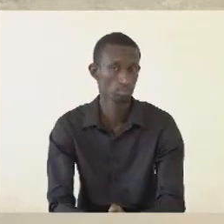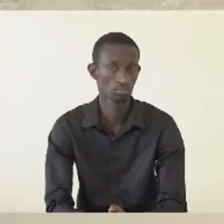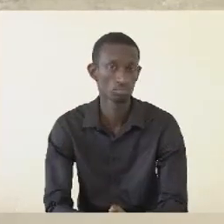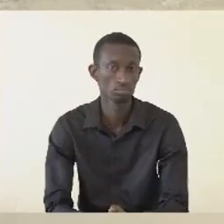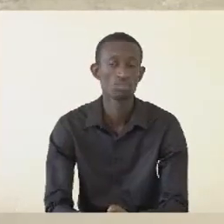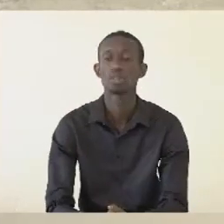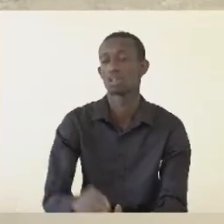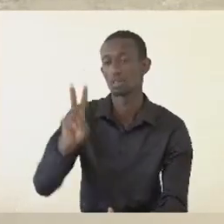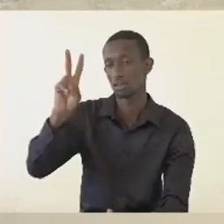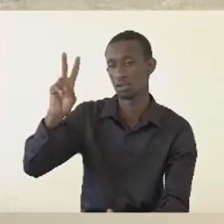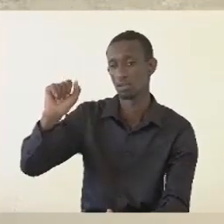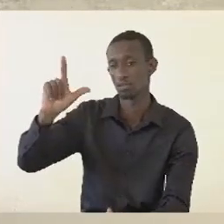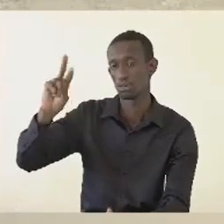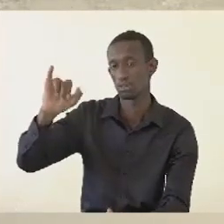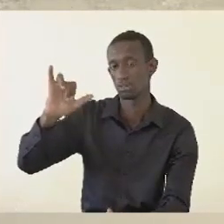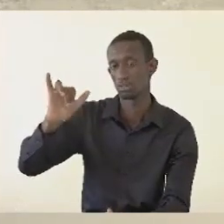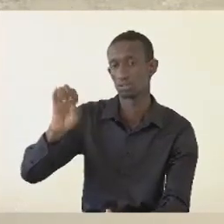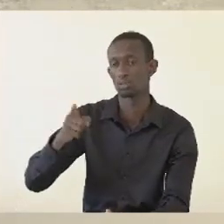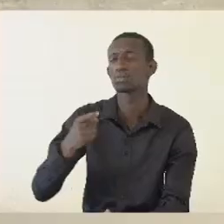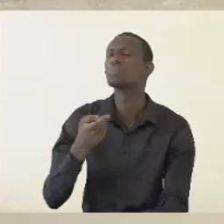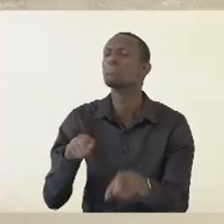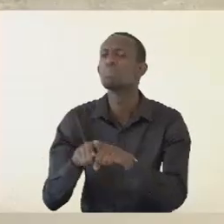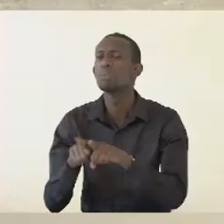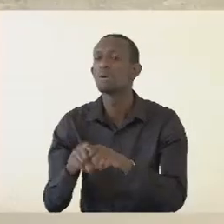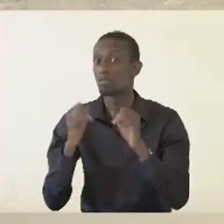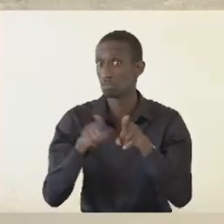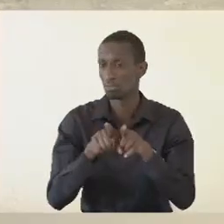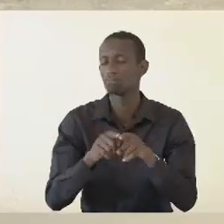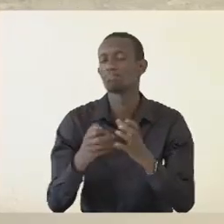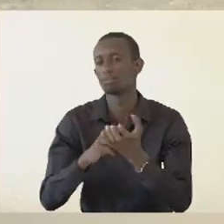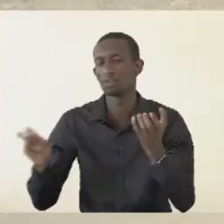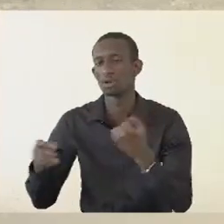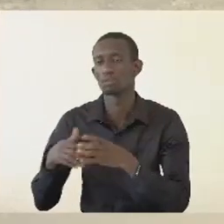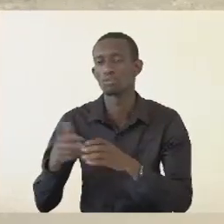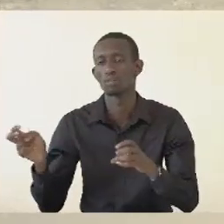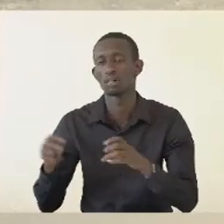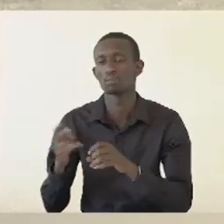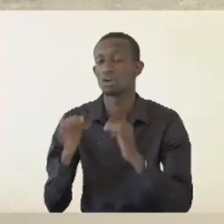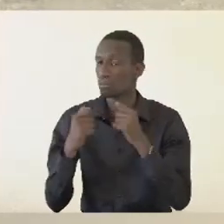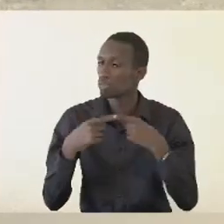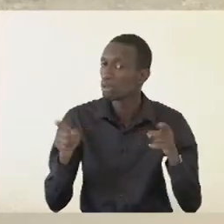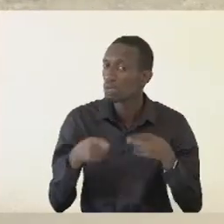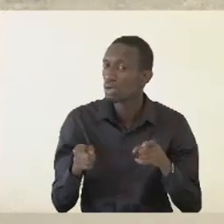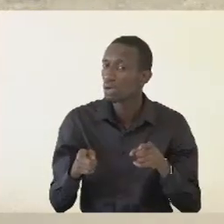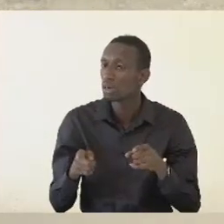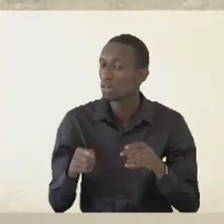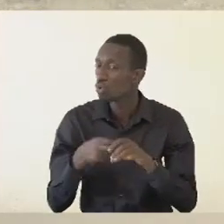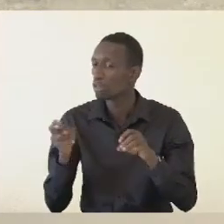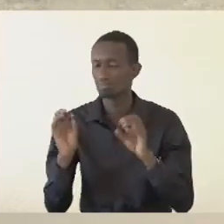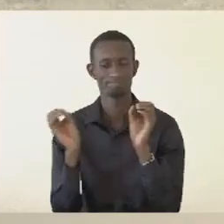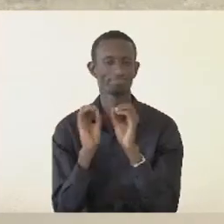the valences are similar, you remove them. But if they are different, you cannot remove